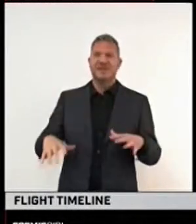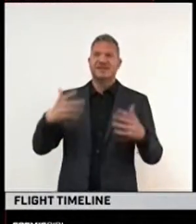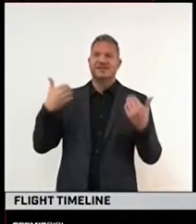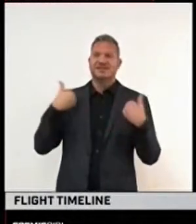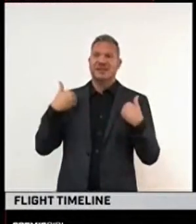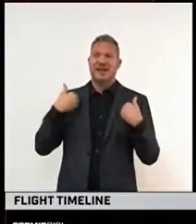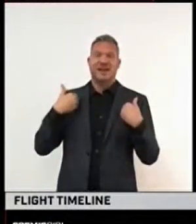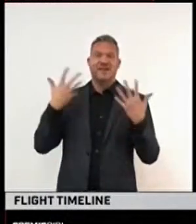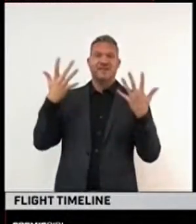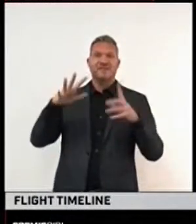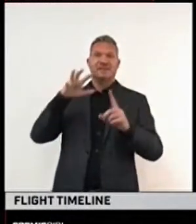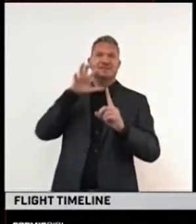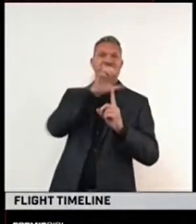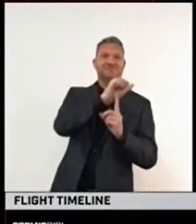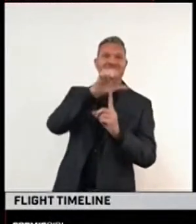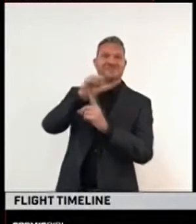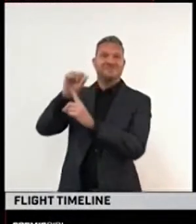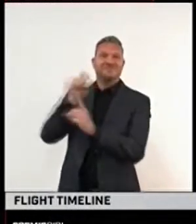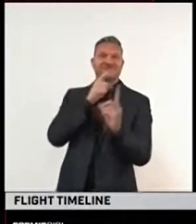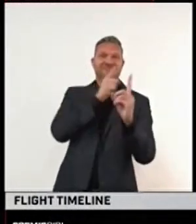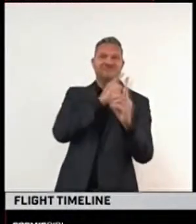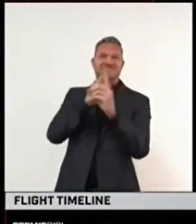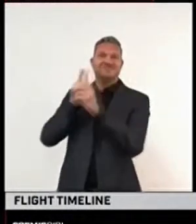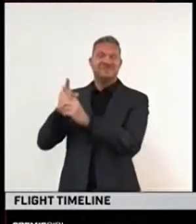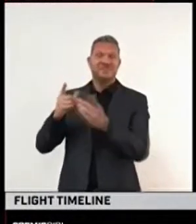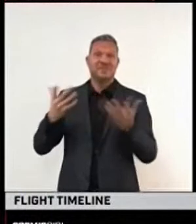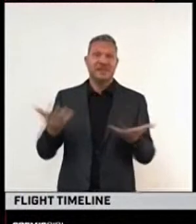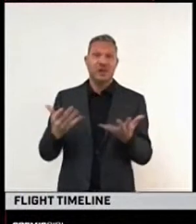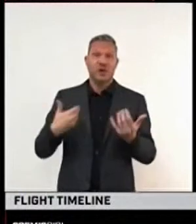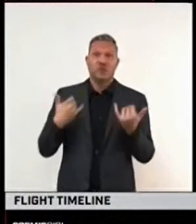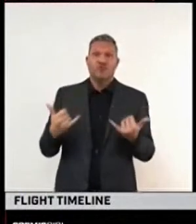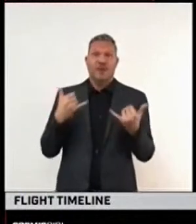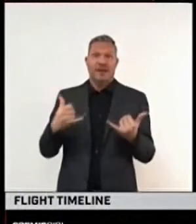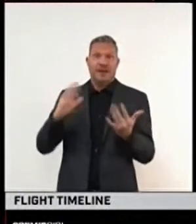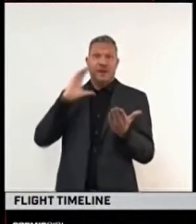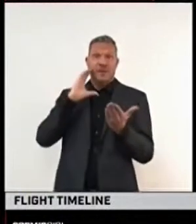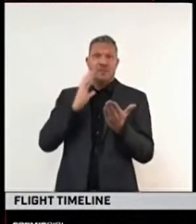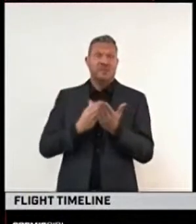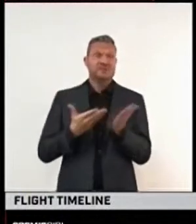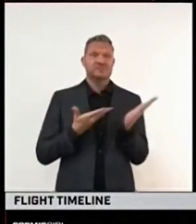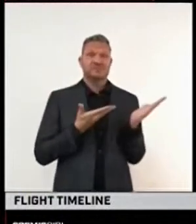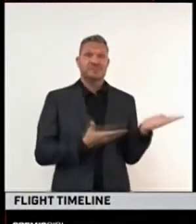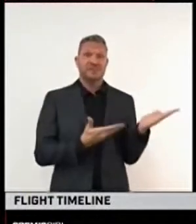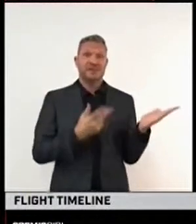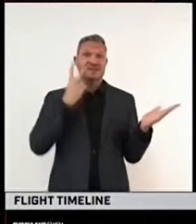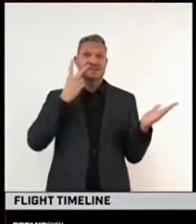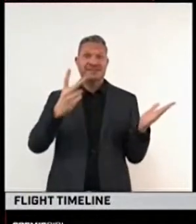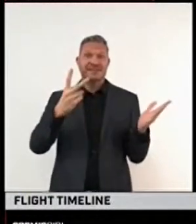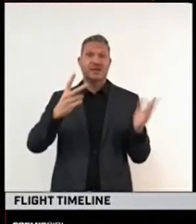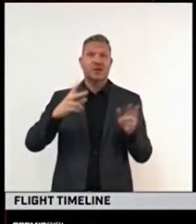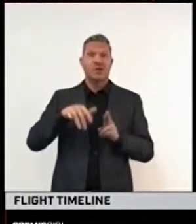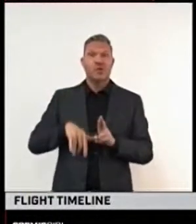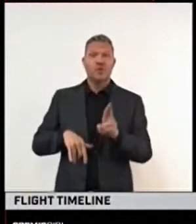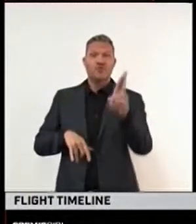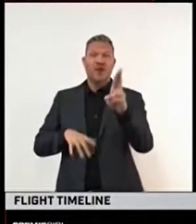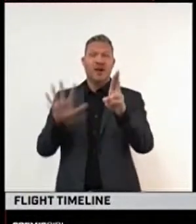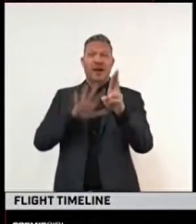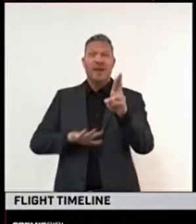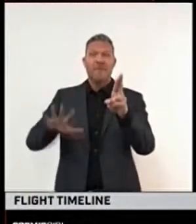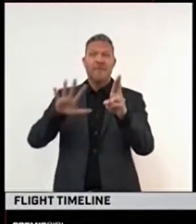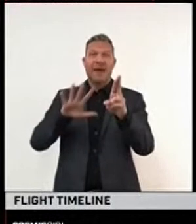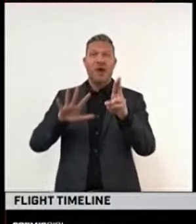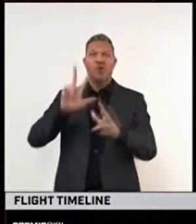of milestones on our way here. Currently, you can see the rocket is at 3,000 miles per hour. That's around Mach